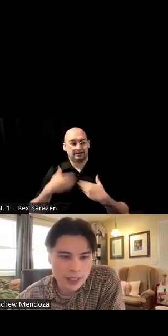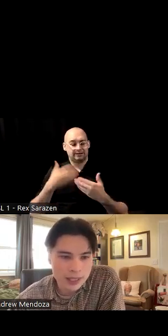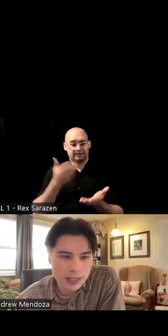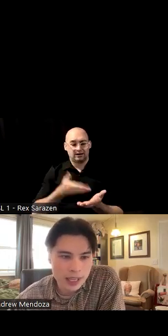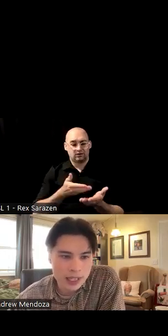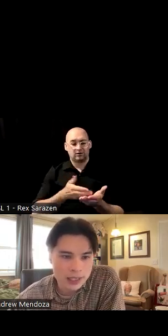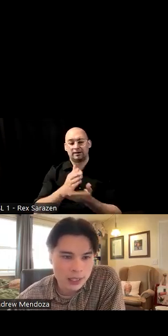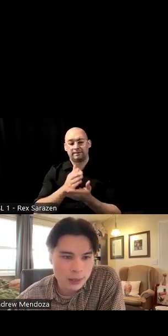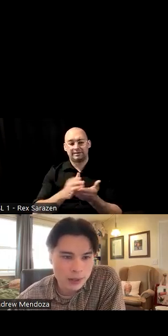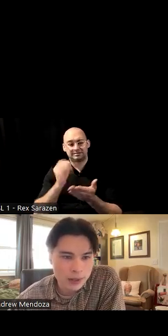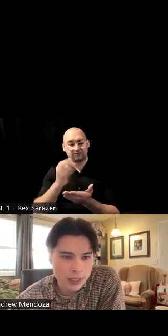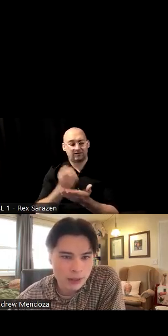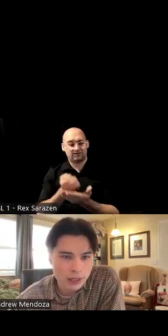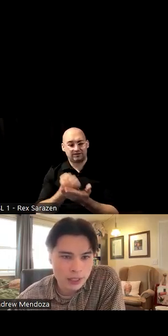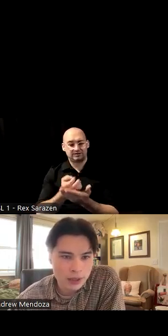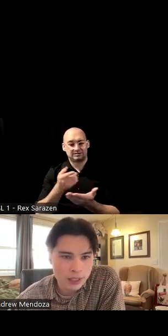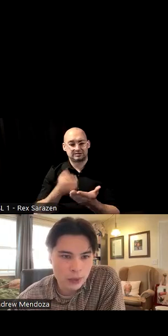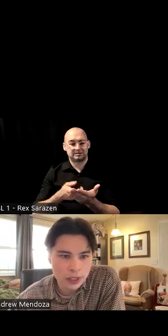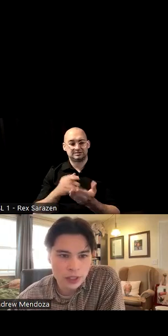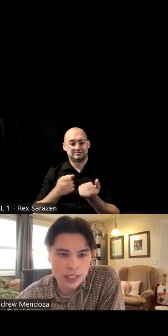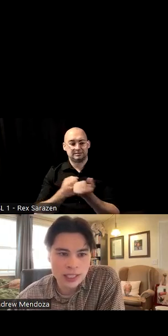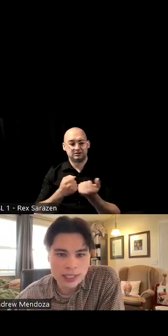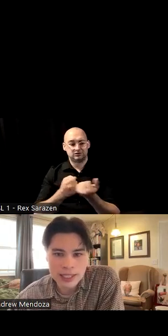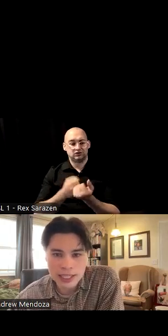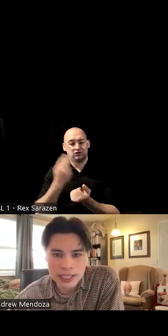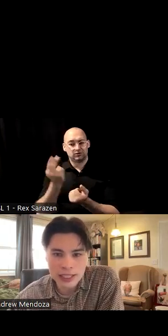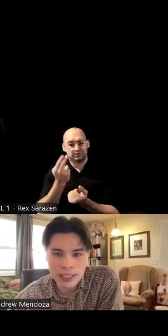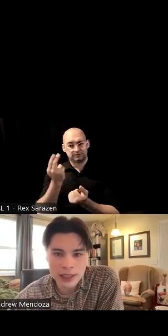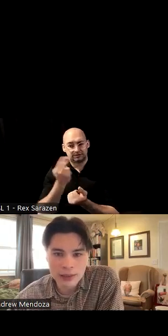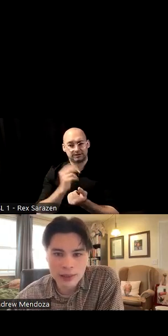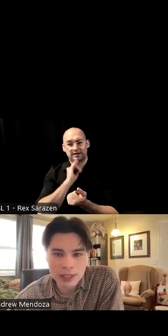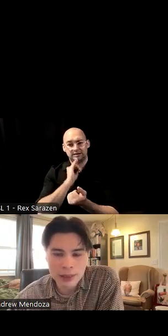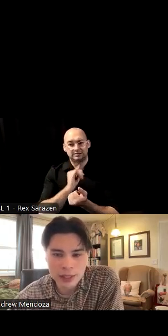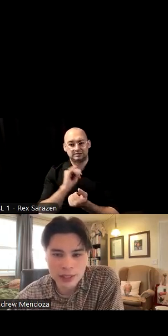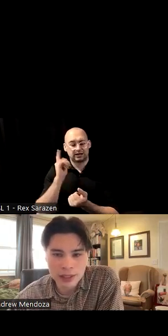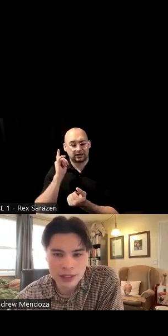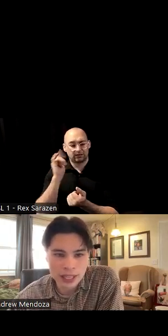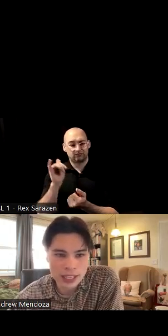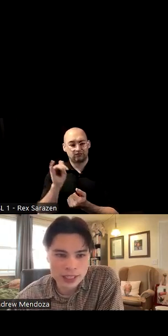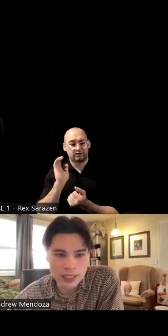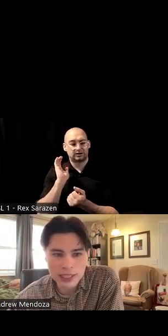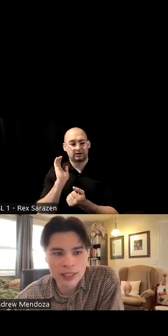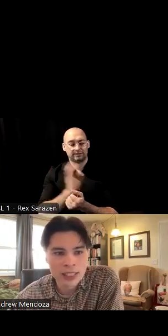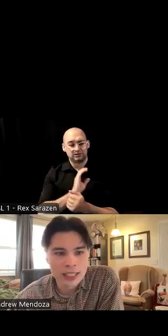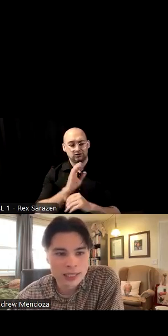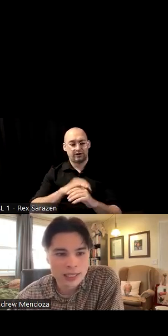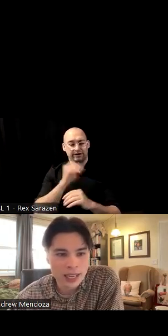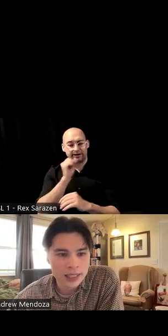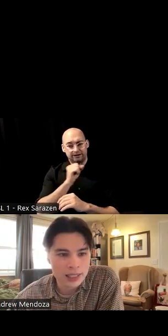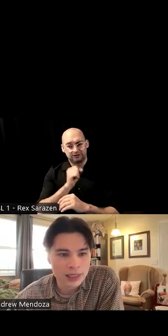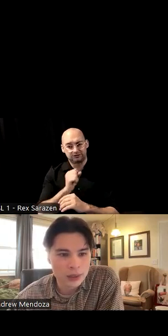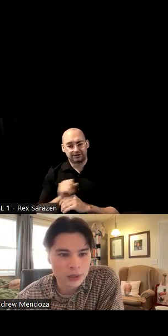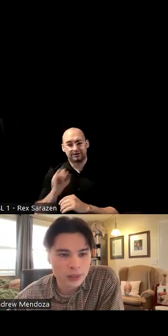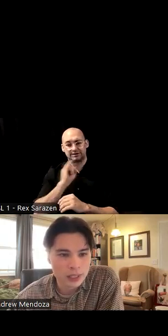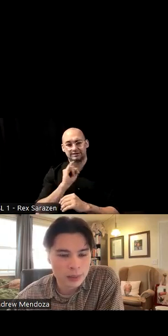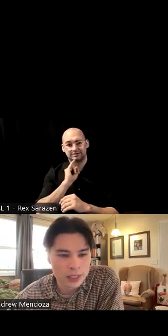of evidence that the sponsors have been using, which is the California Commission on Aging, is that